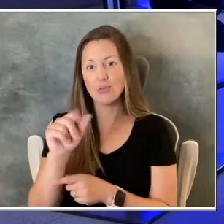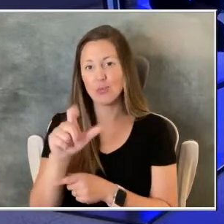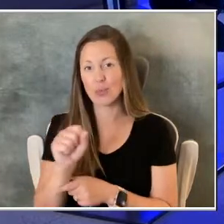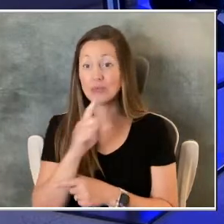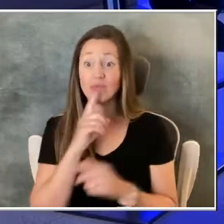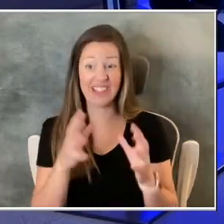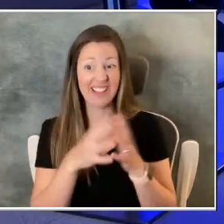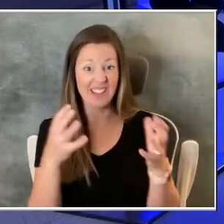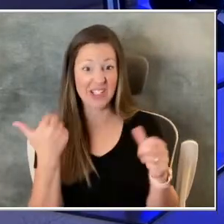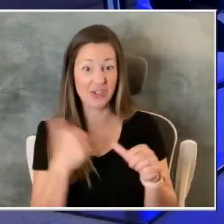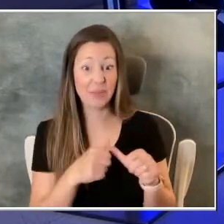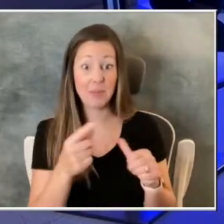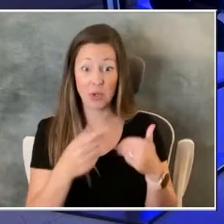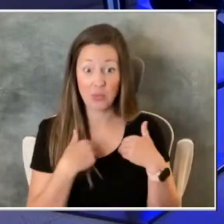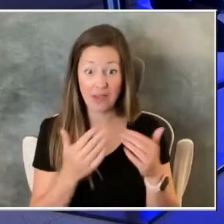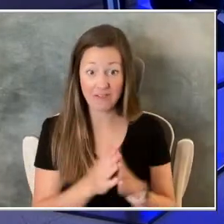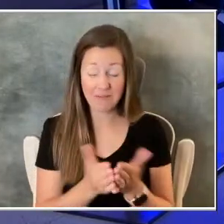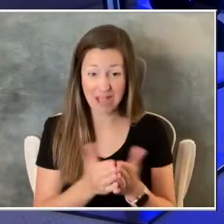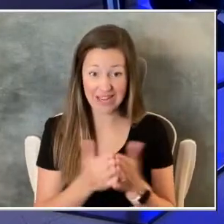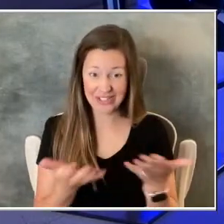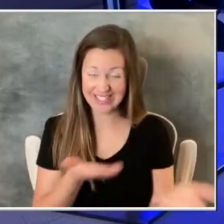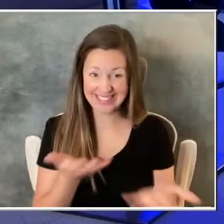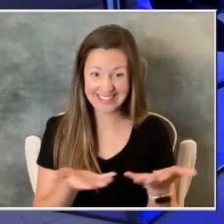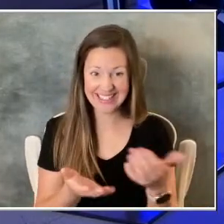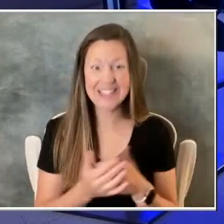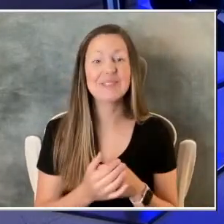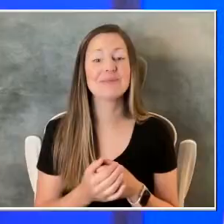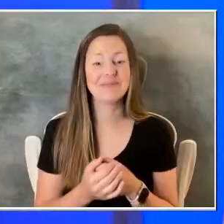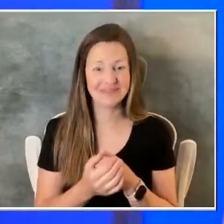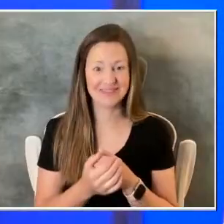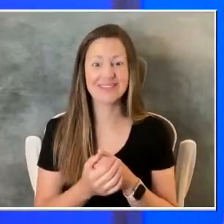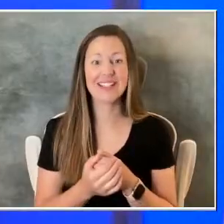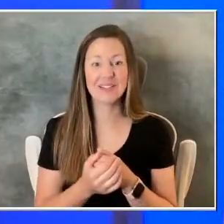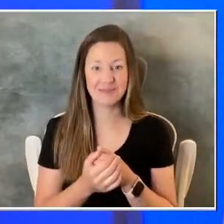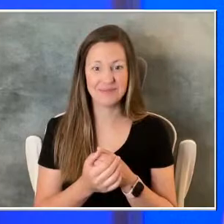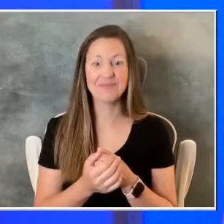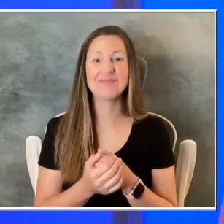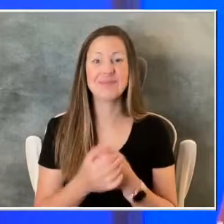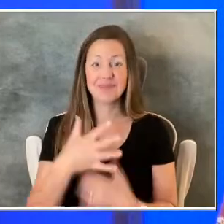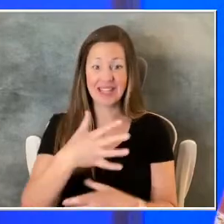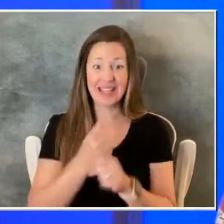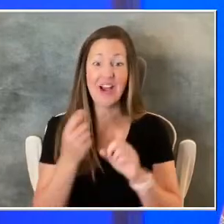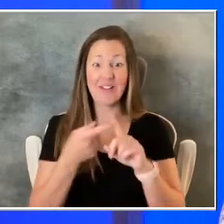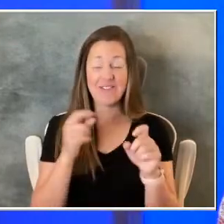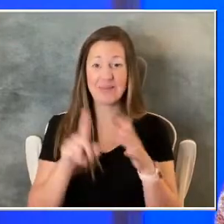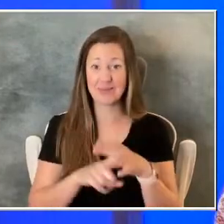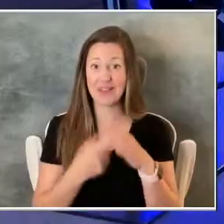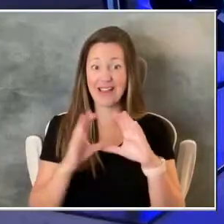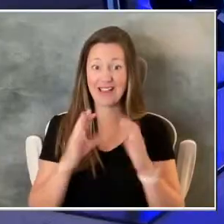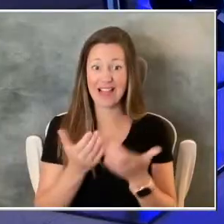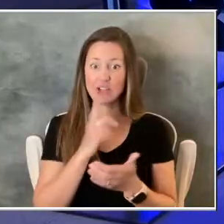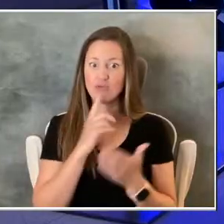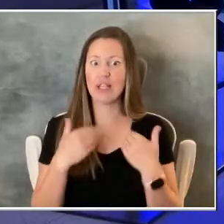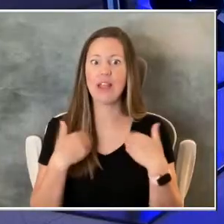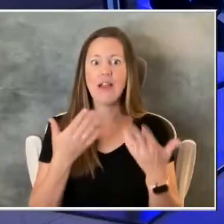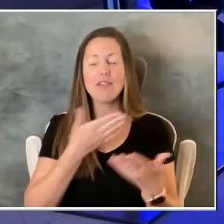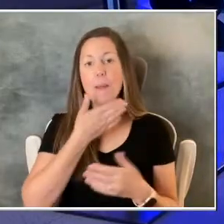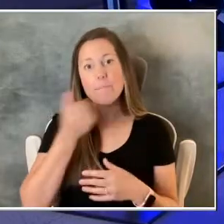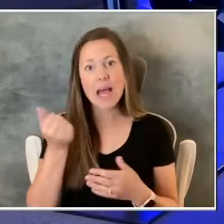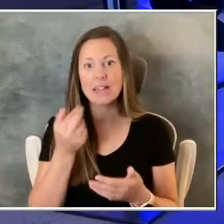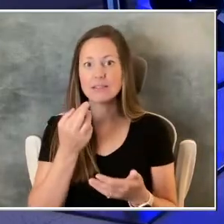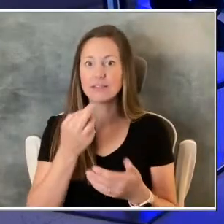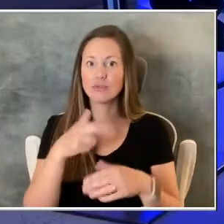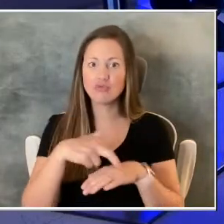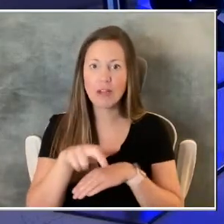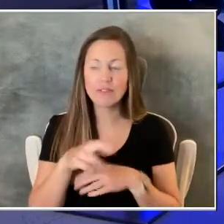a binder. Tell us about the binder. Let me tell you, this binder I got from the Fresh Start class, and I want to tell you, it's got the best references and